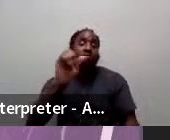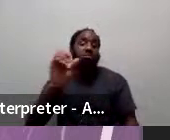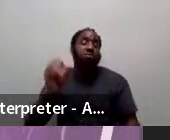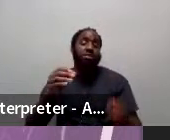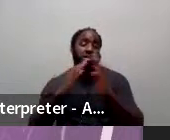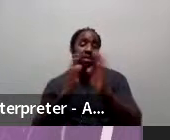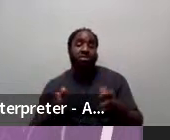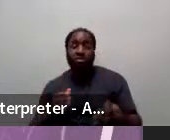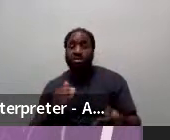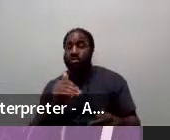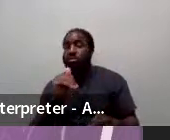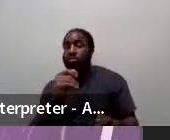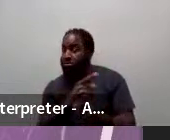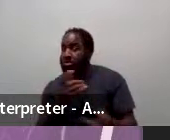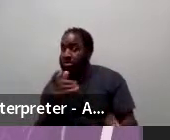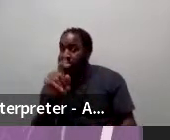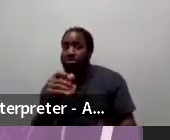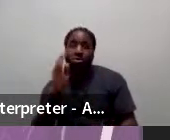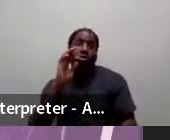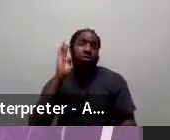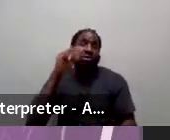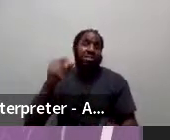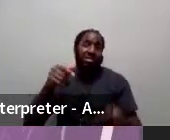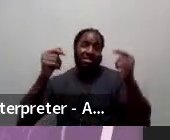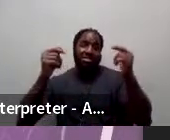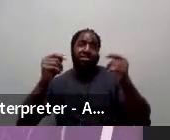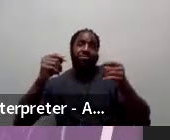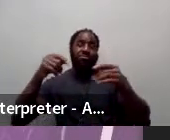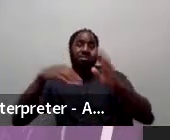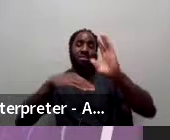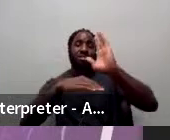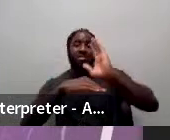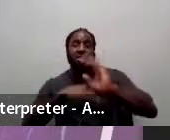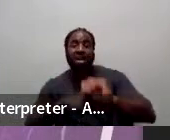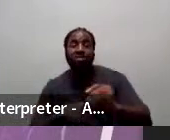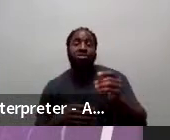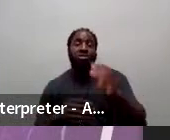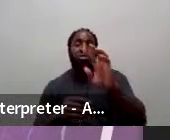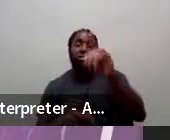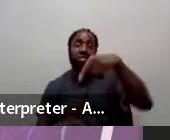And are there going to be down zonings where you upzone?